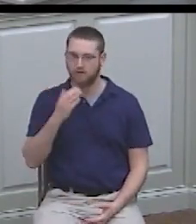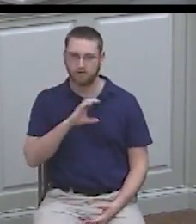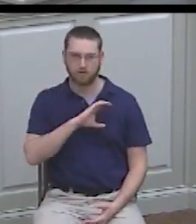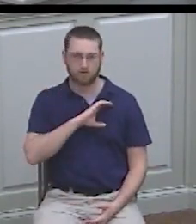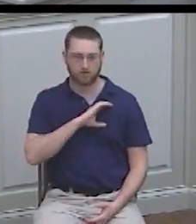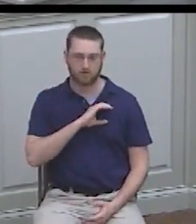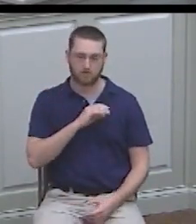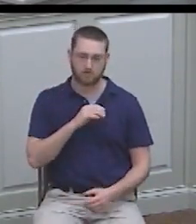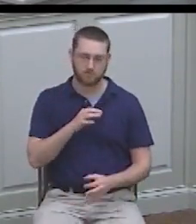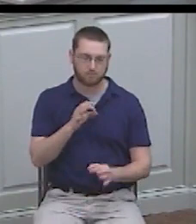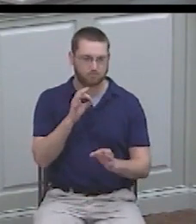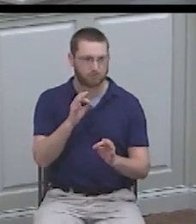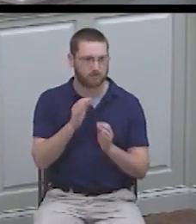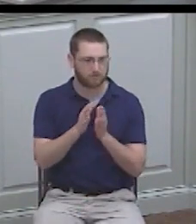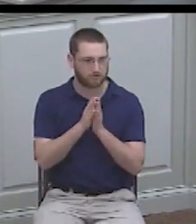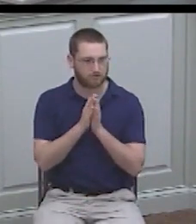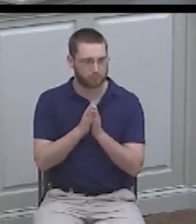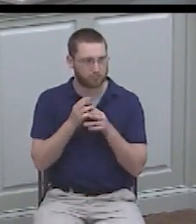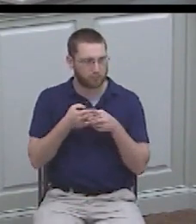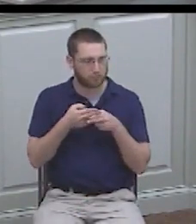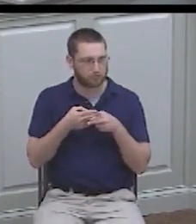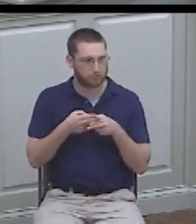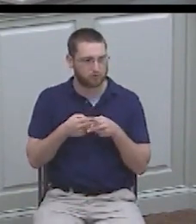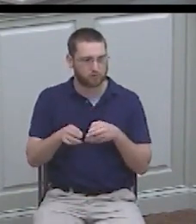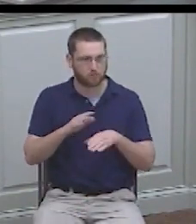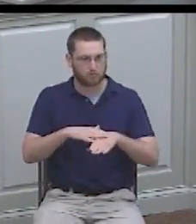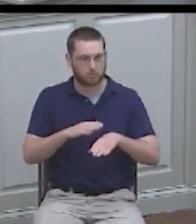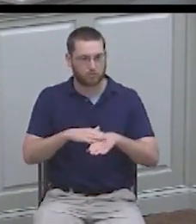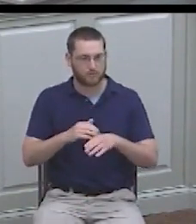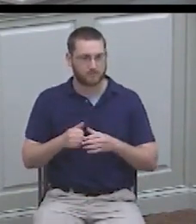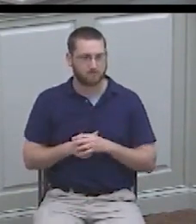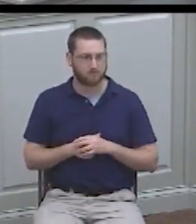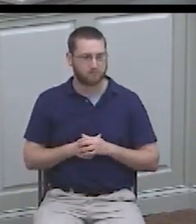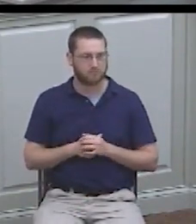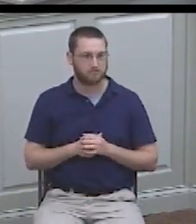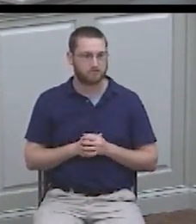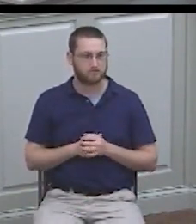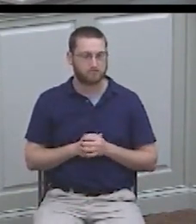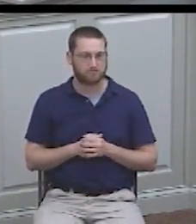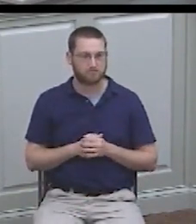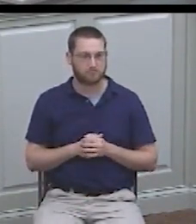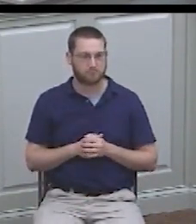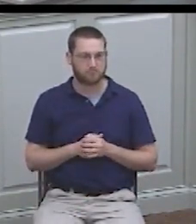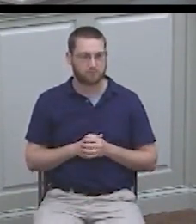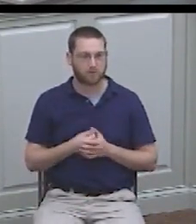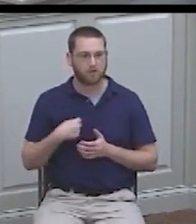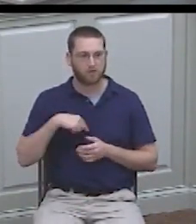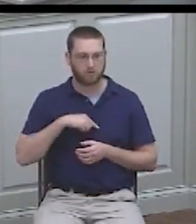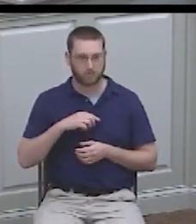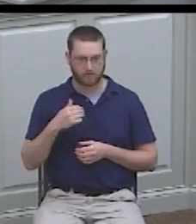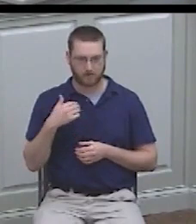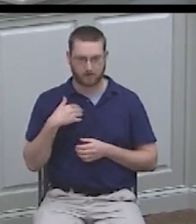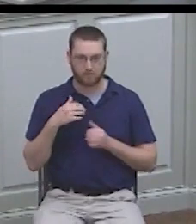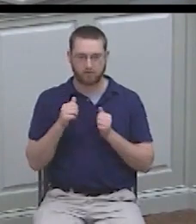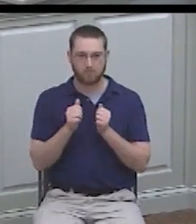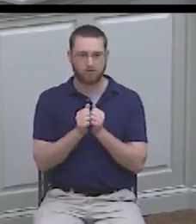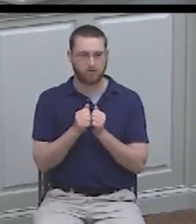on such short notice. I won't do that again. That's all. We have with us